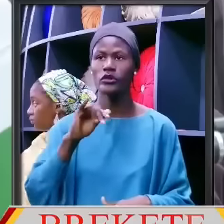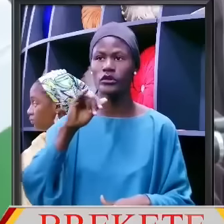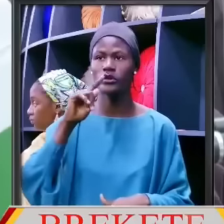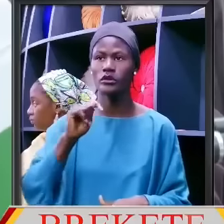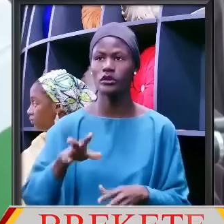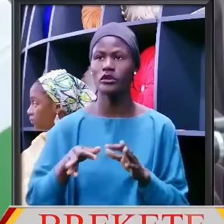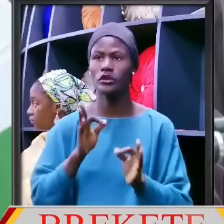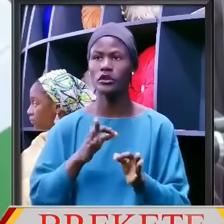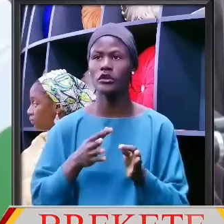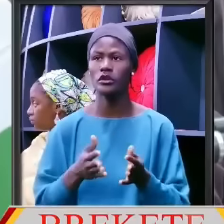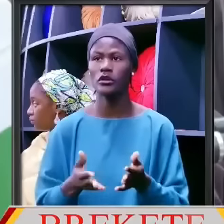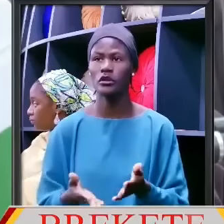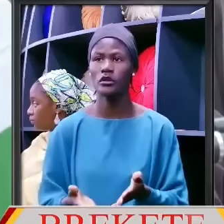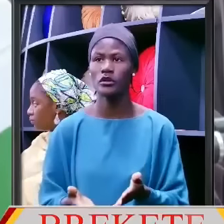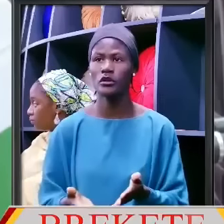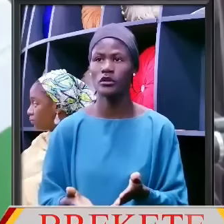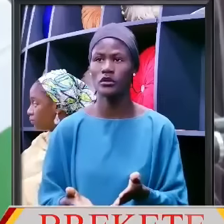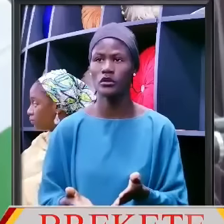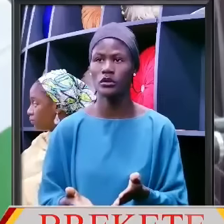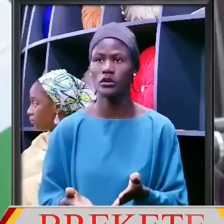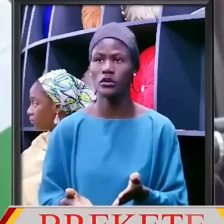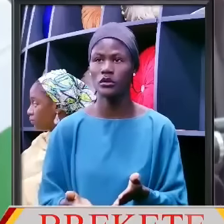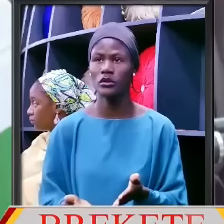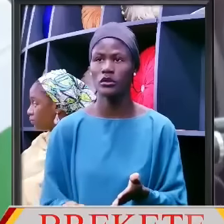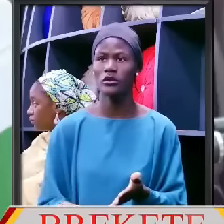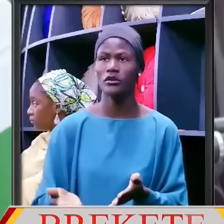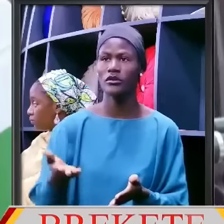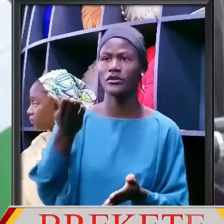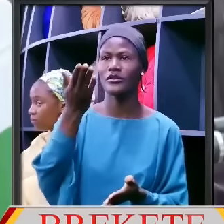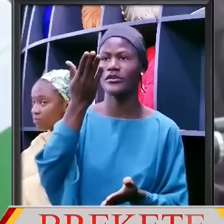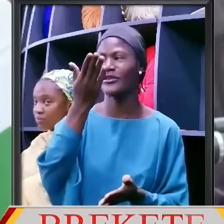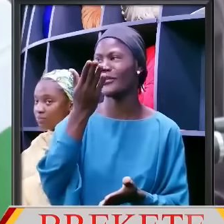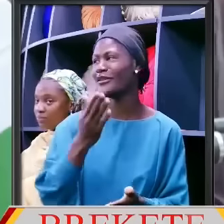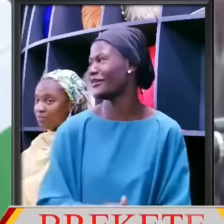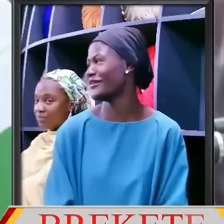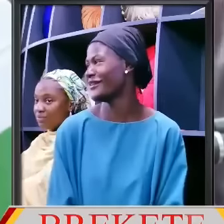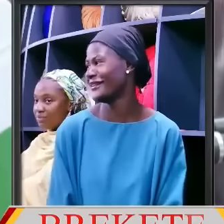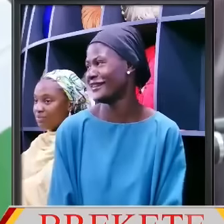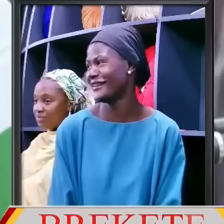you reach, God forbid, 1,900, we go use them.